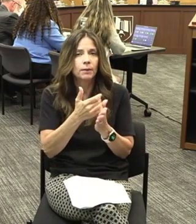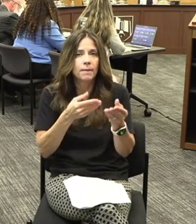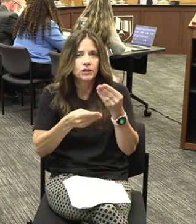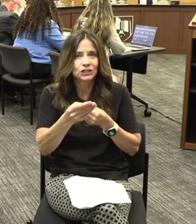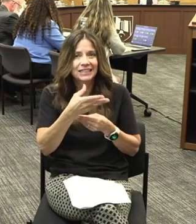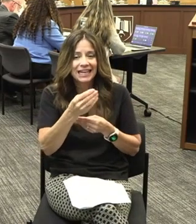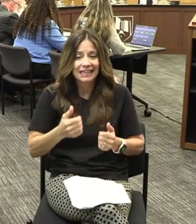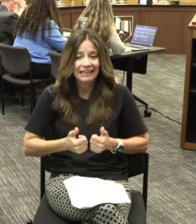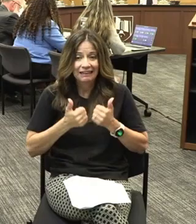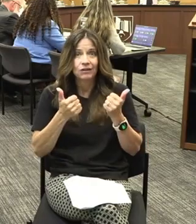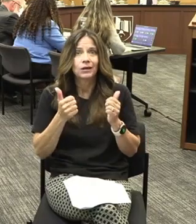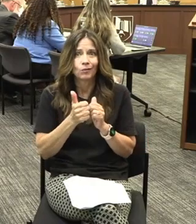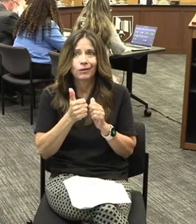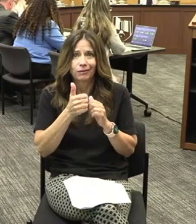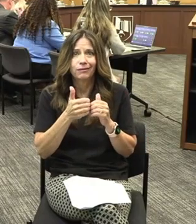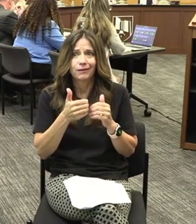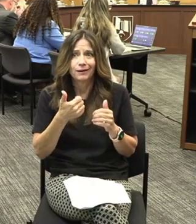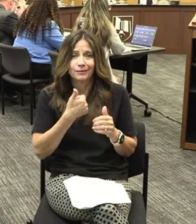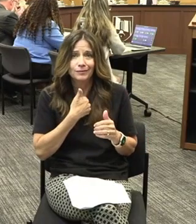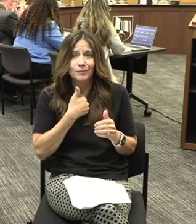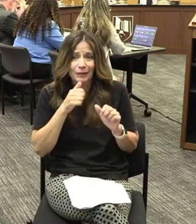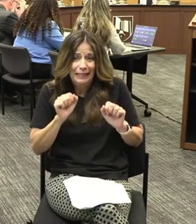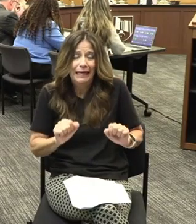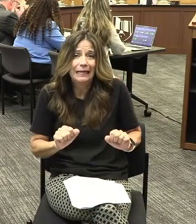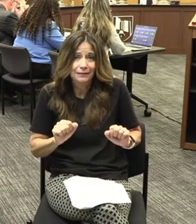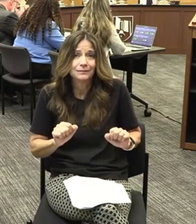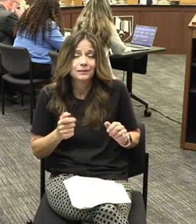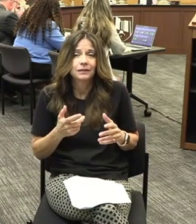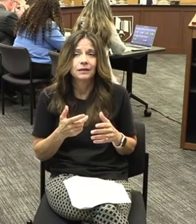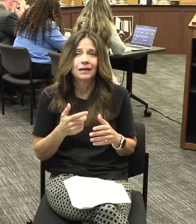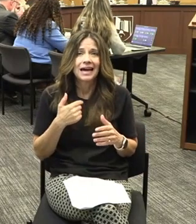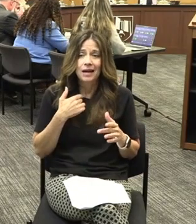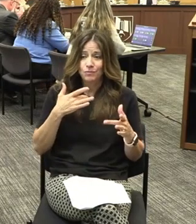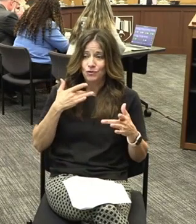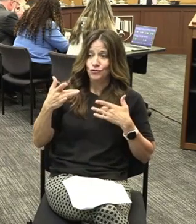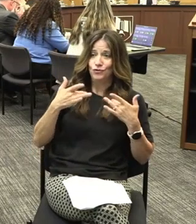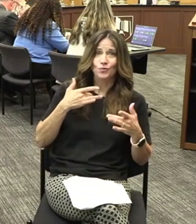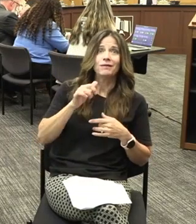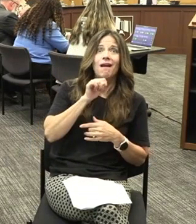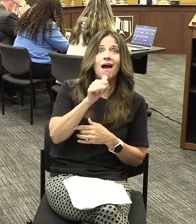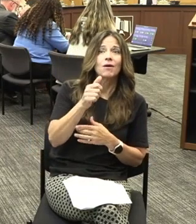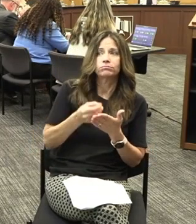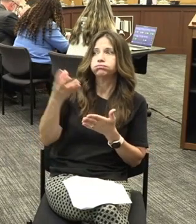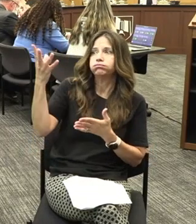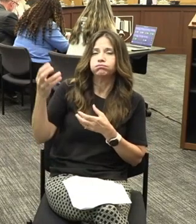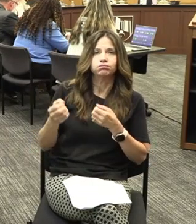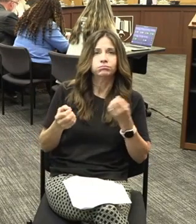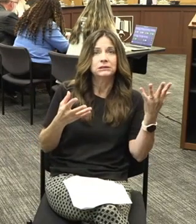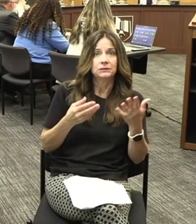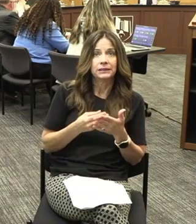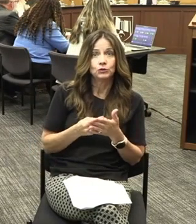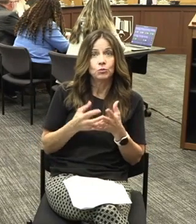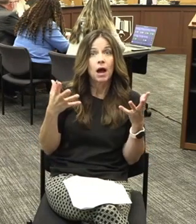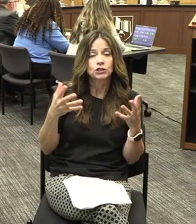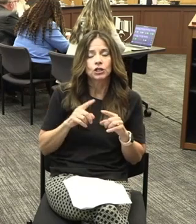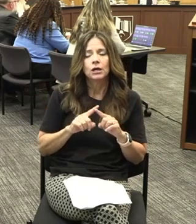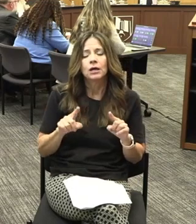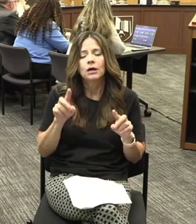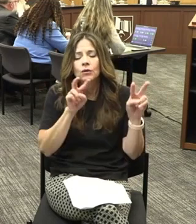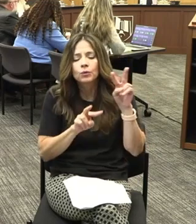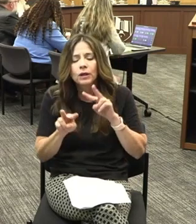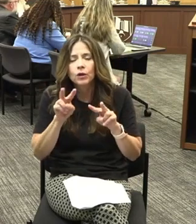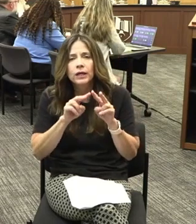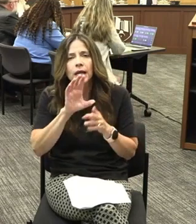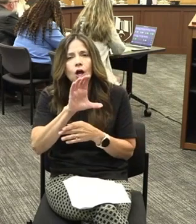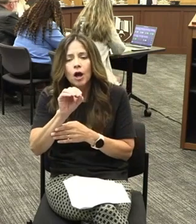means, because I'm a little bit concerned about the fact that we're not. And there's ways of looking at it. There's ways of having a company come